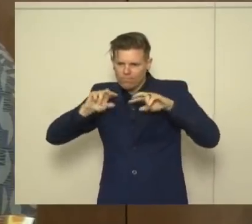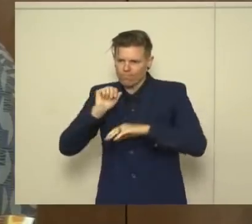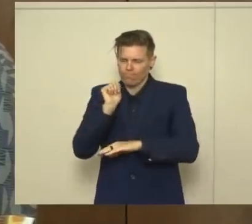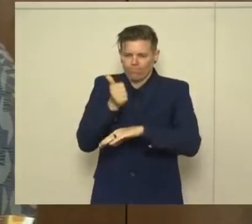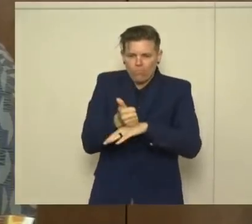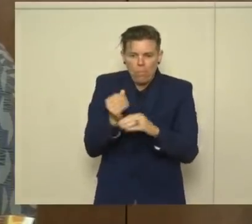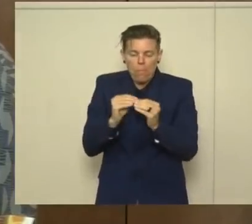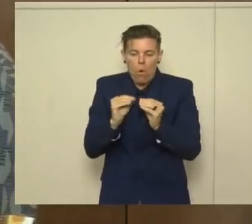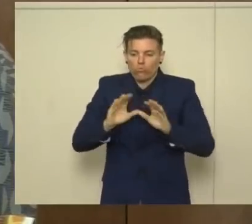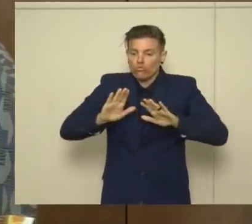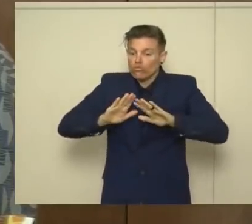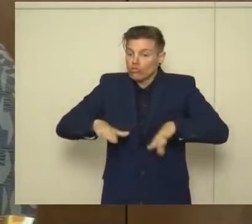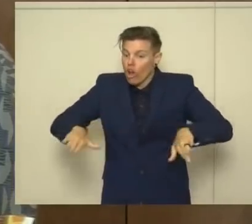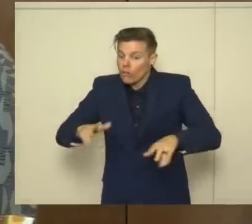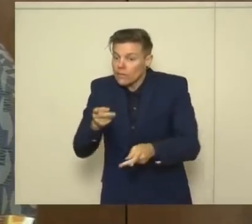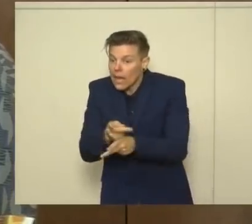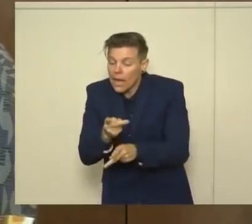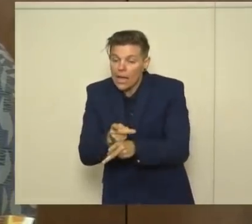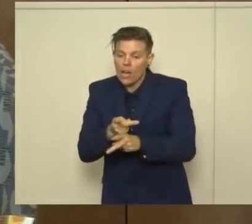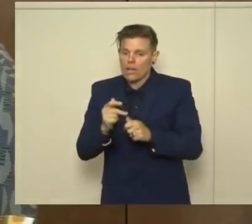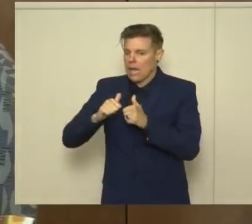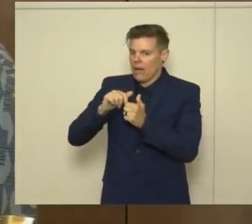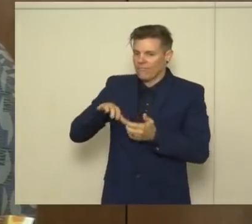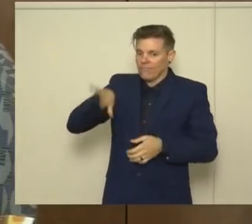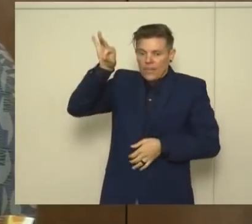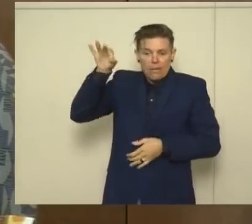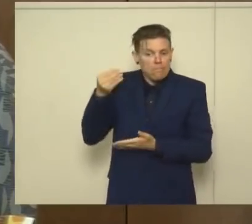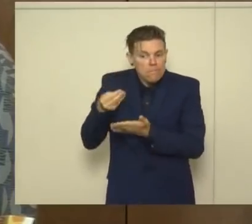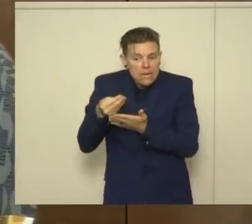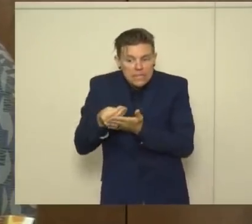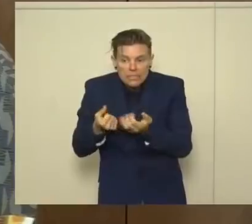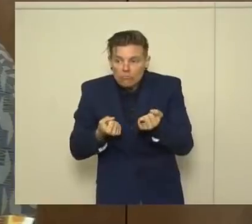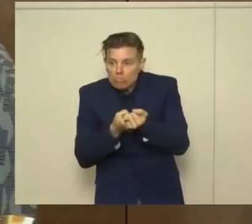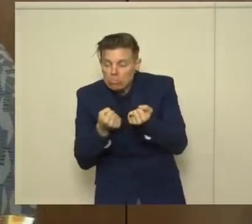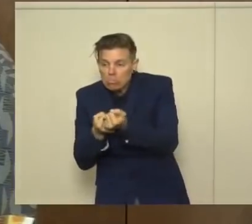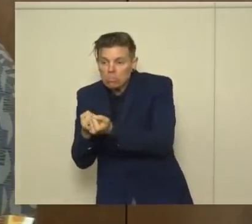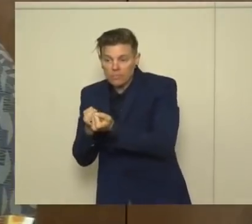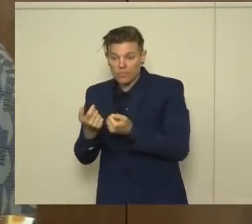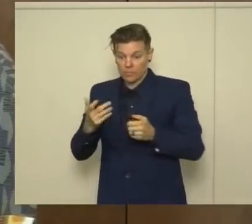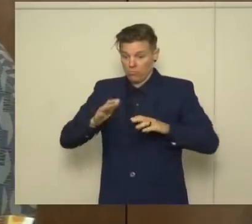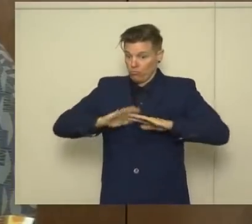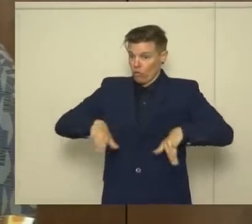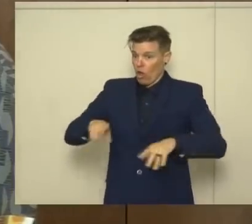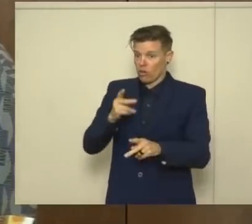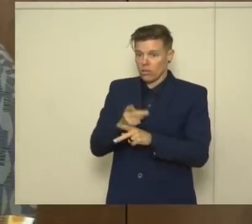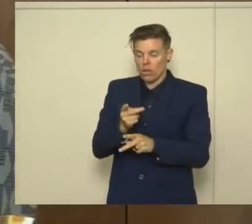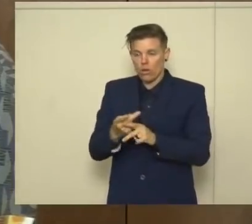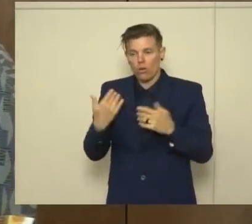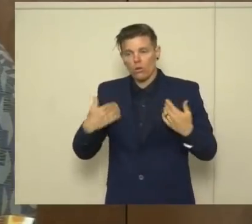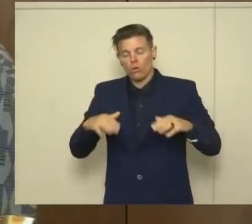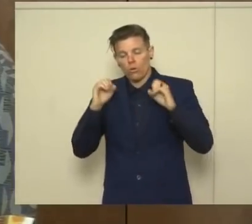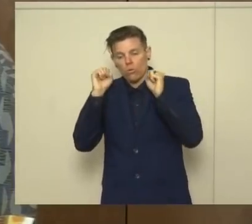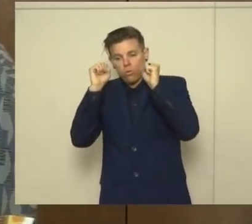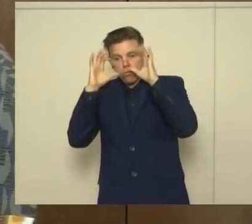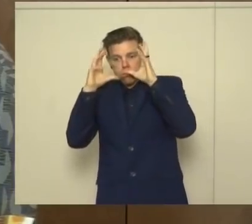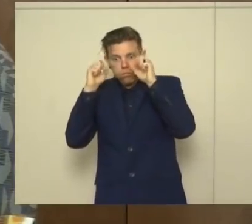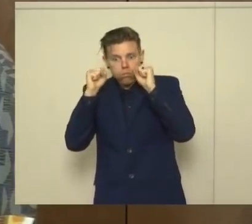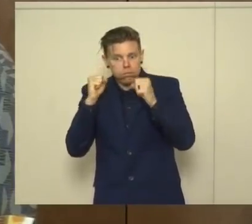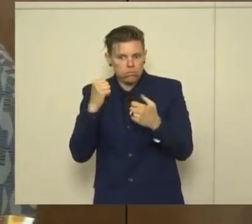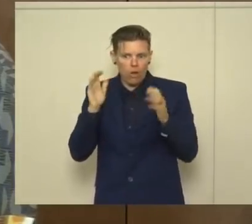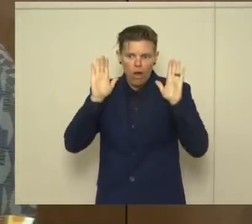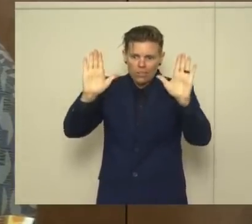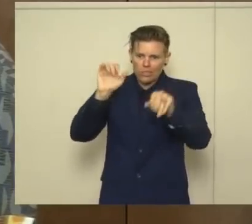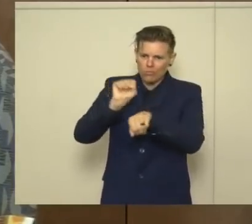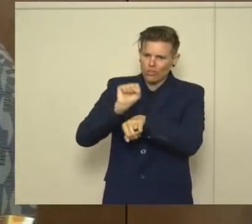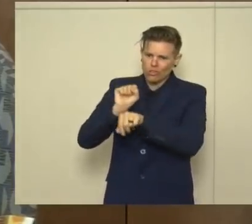enough funding and pay. But they're doing an incredible job. They really are the heroes in so much of what